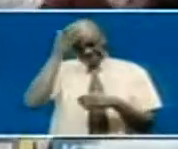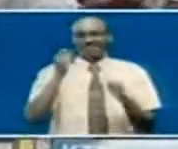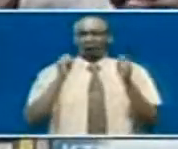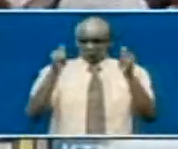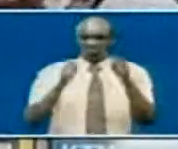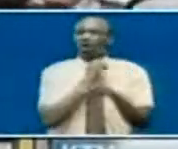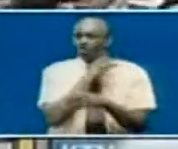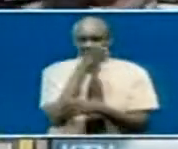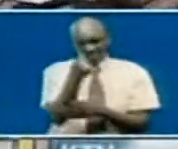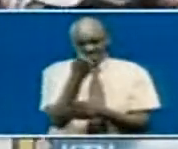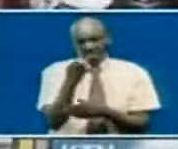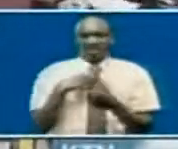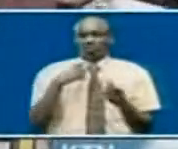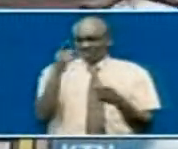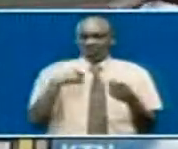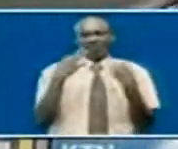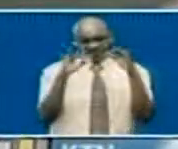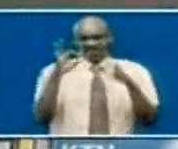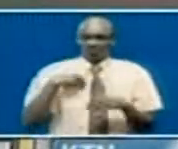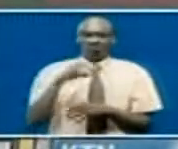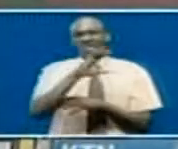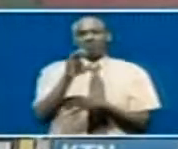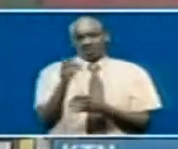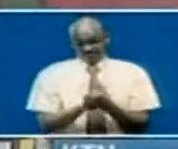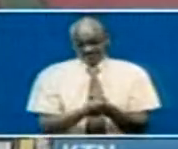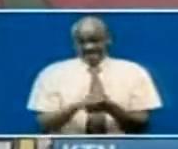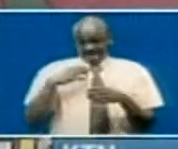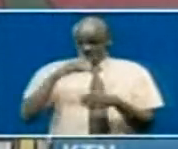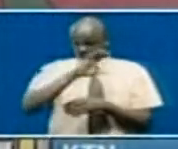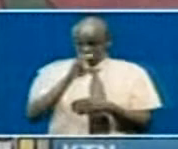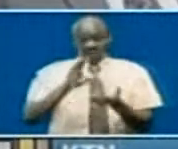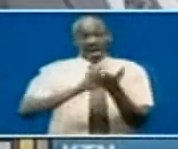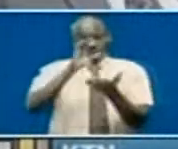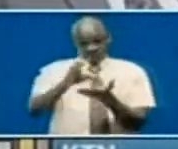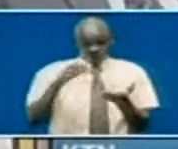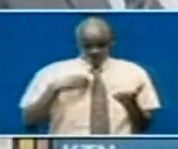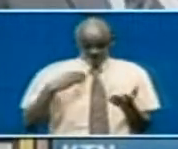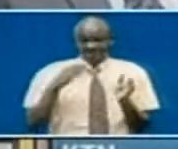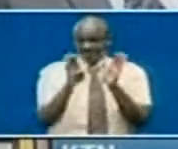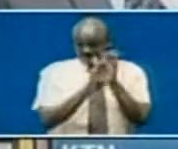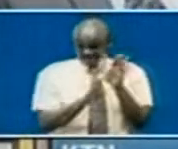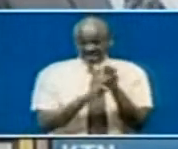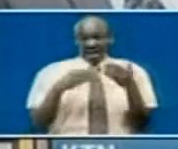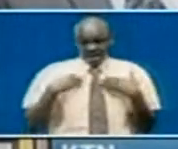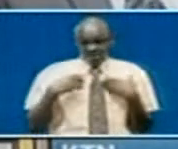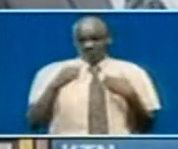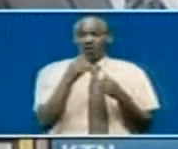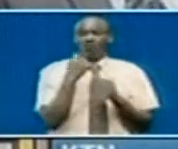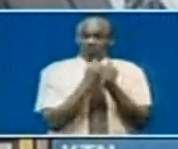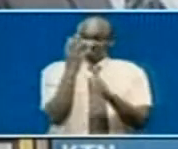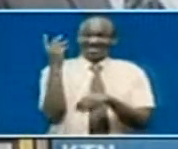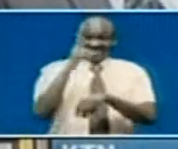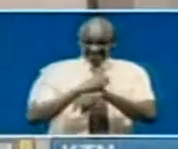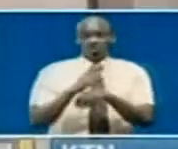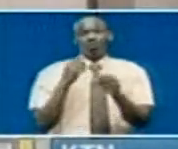crippled operations in the counties. The MPs, in passing the county allocation of revenue bill, shortened the publication period from 14 days to